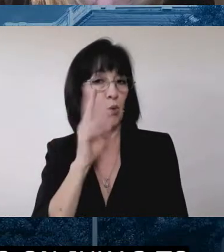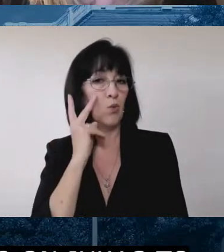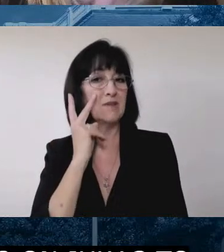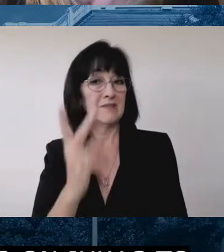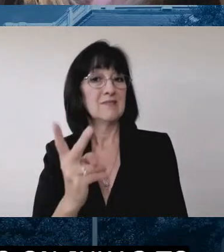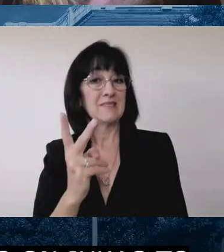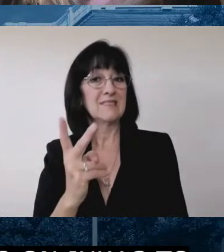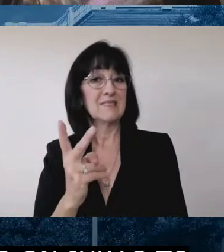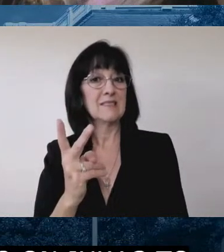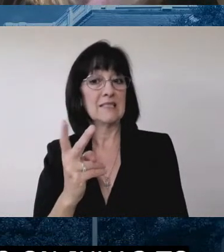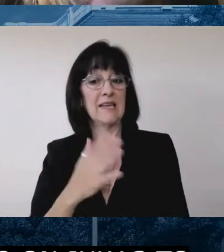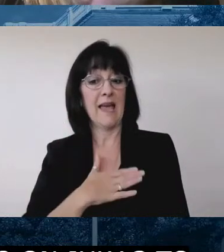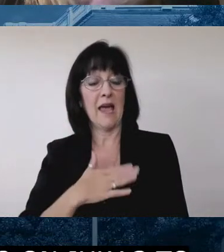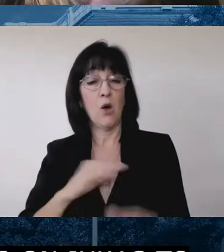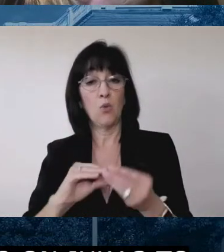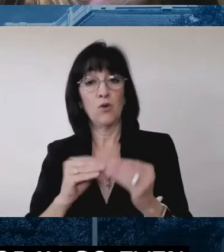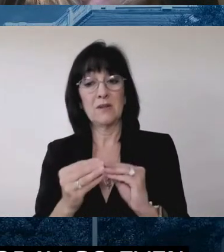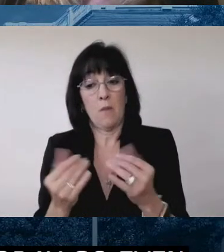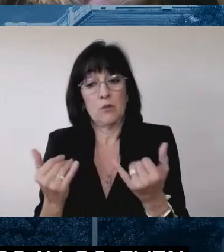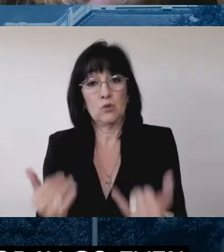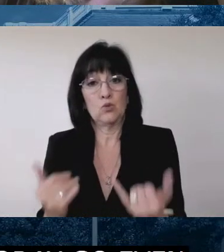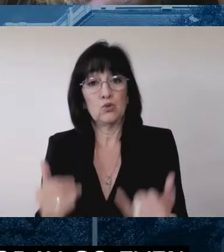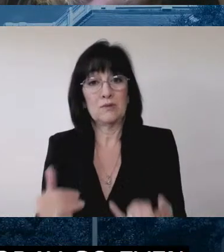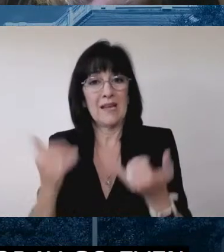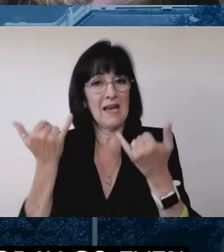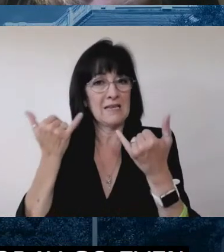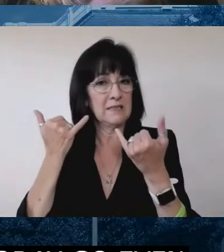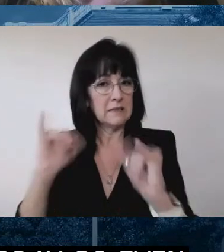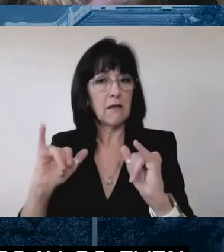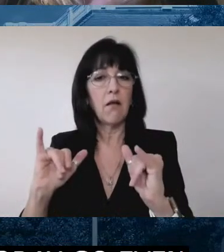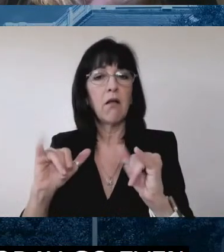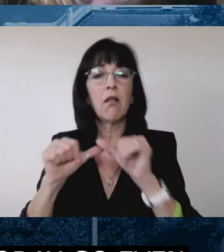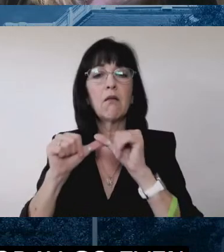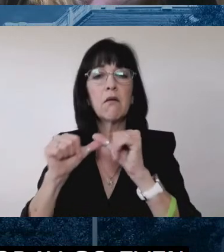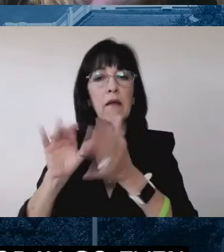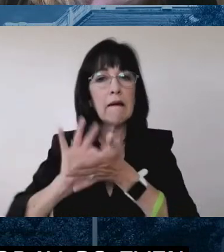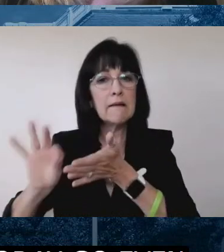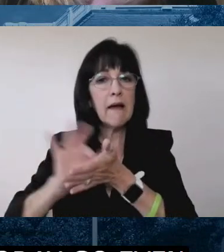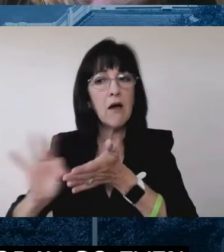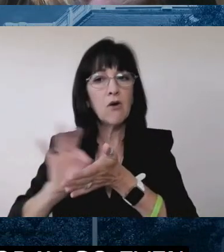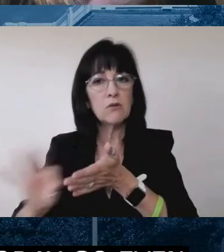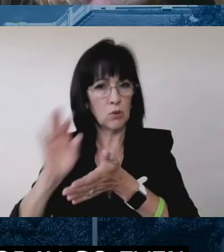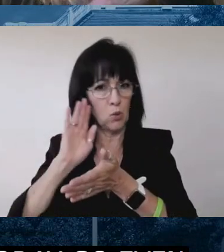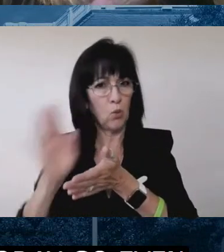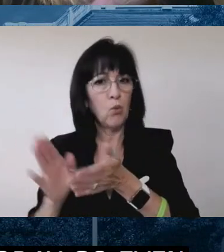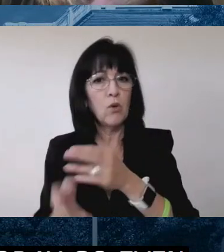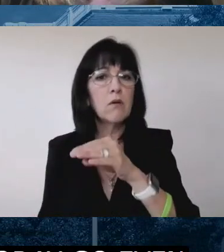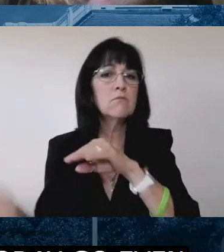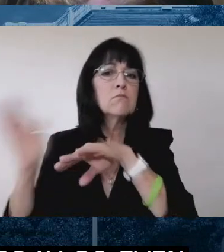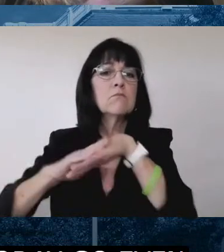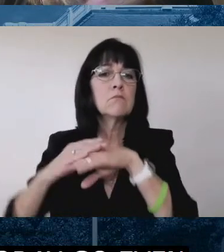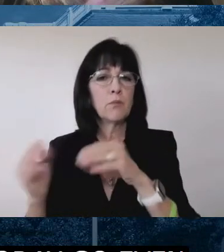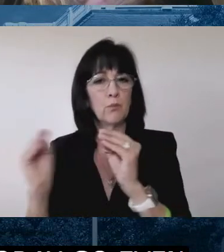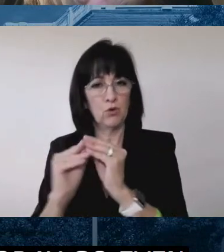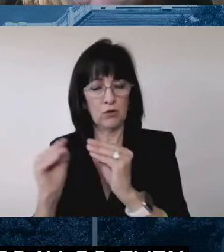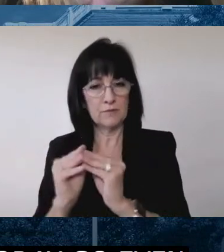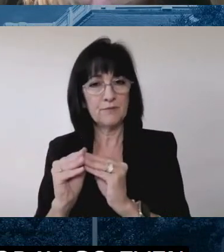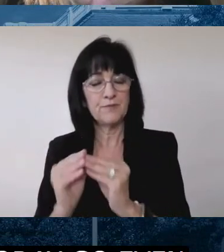higher. One bit of good news is that our death rates have decreased in all locations over the past week.